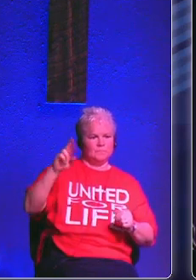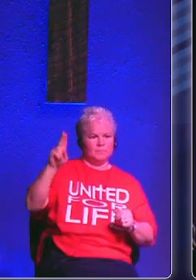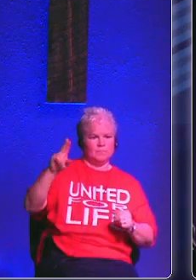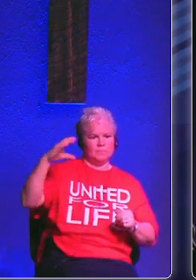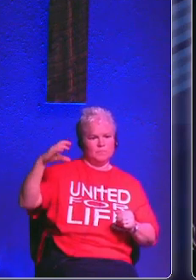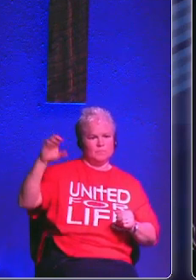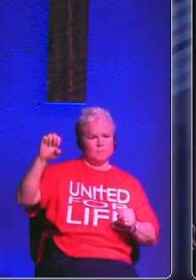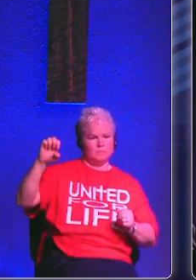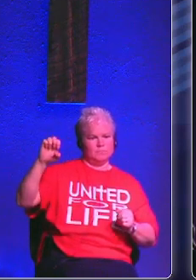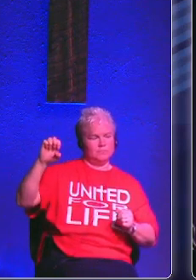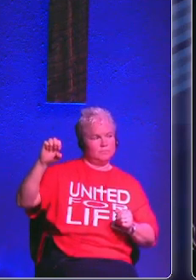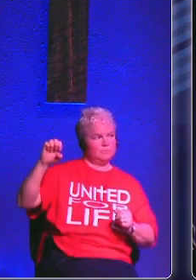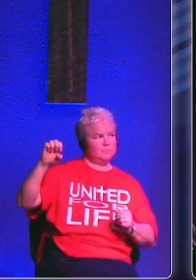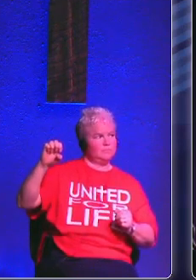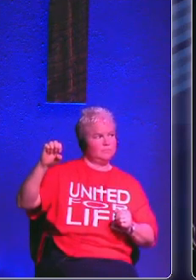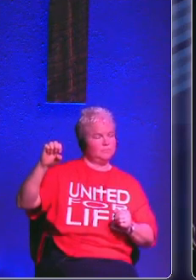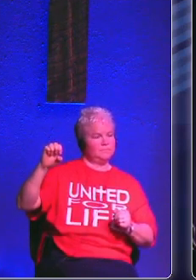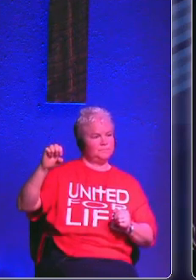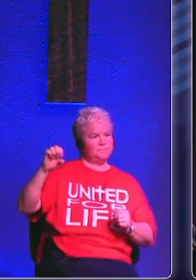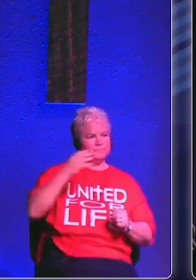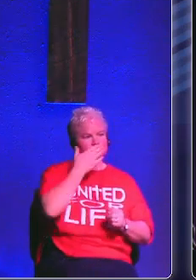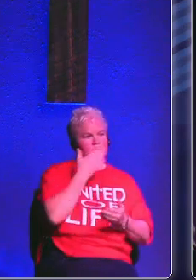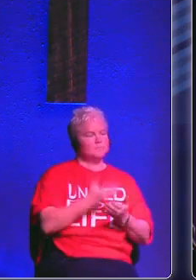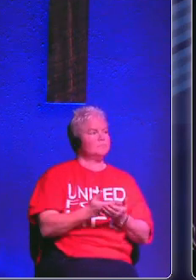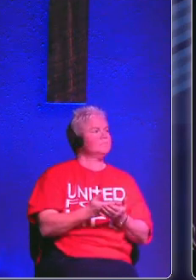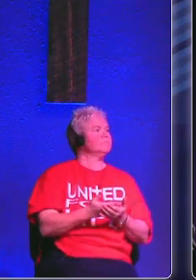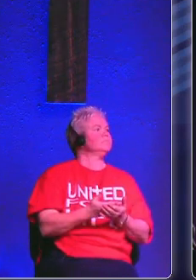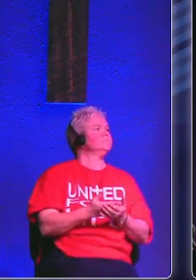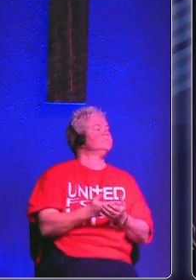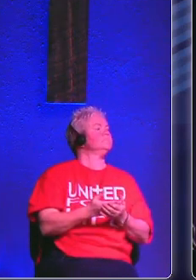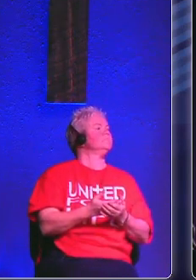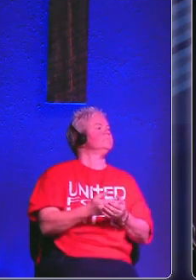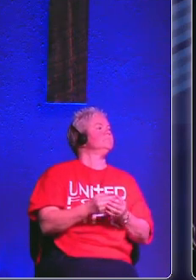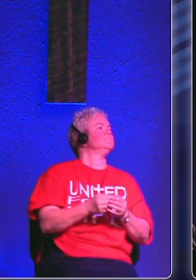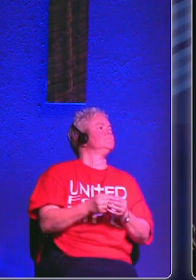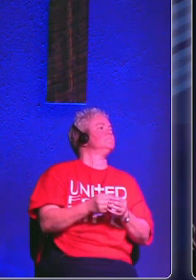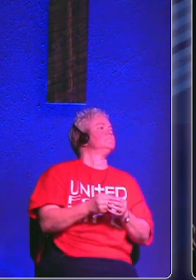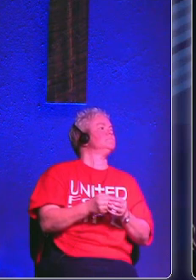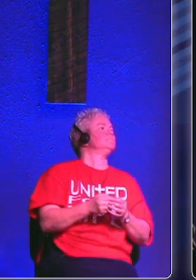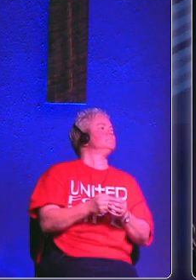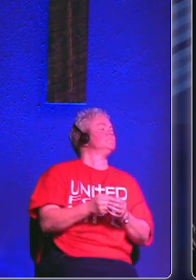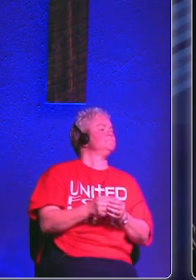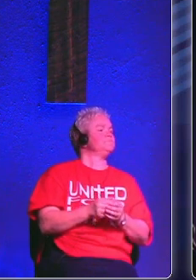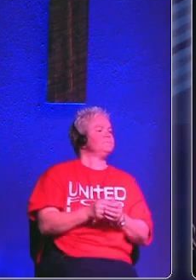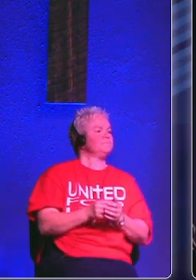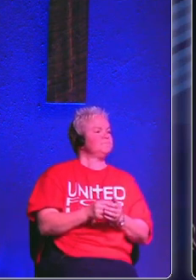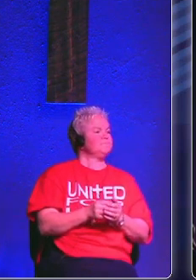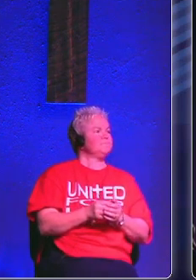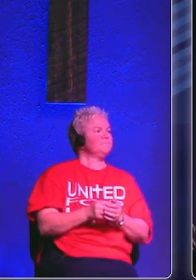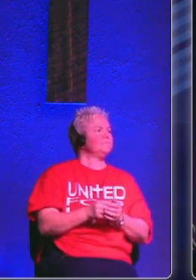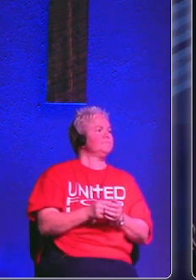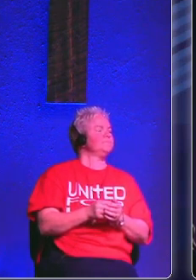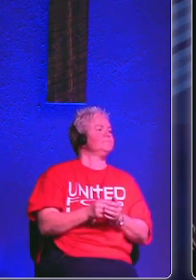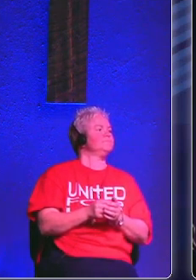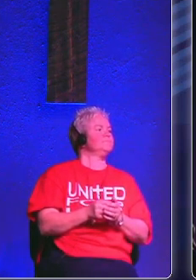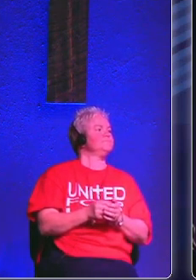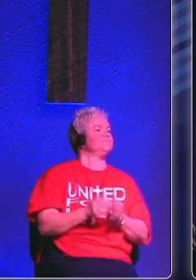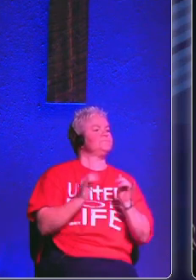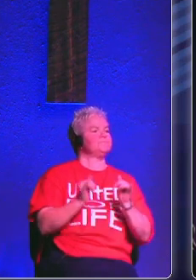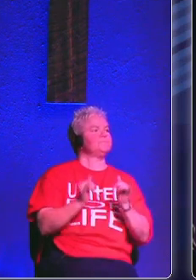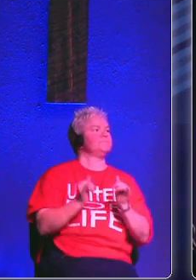you have and you've been in there, oh my goodness, there is so much stuff. And there is so much good stuff.